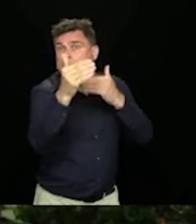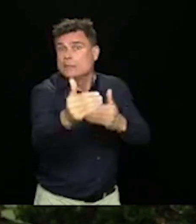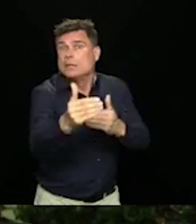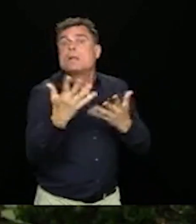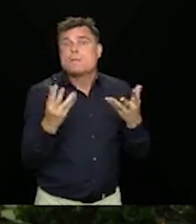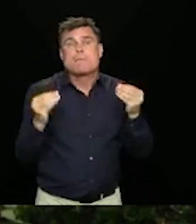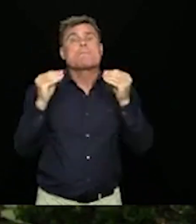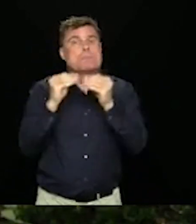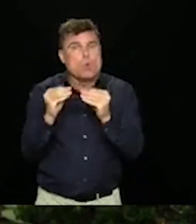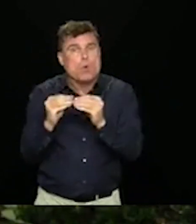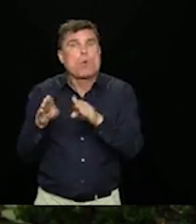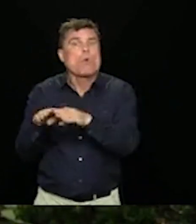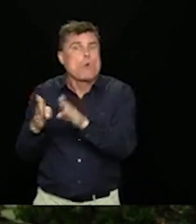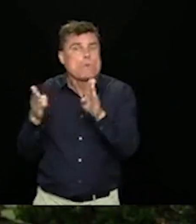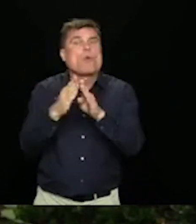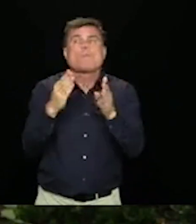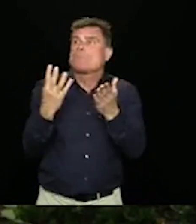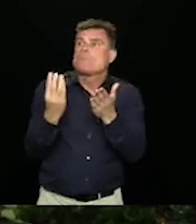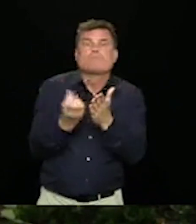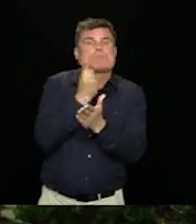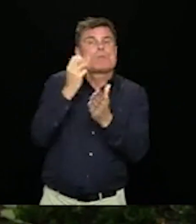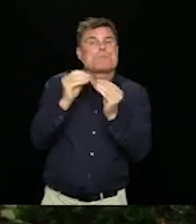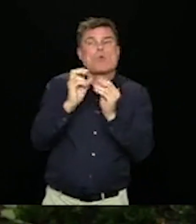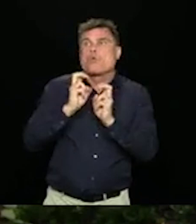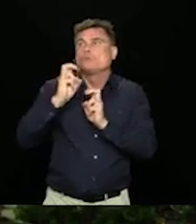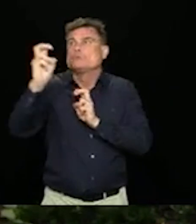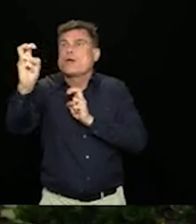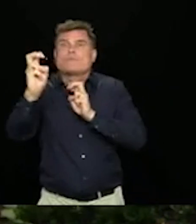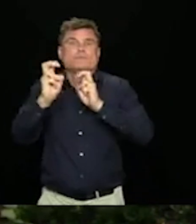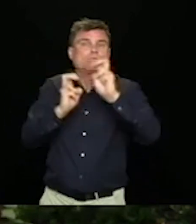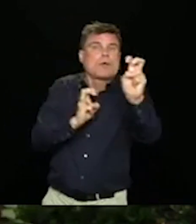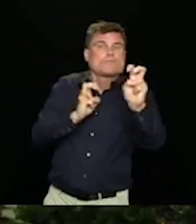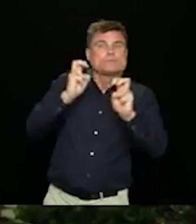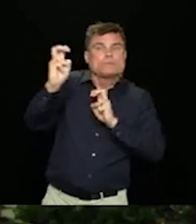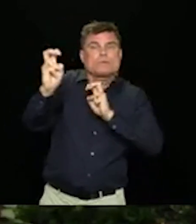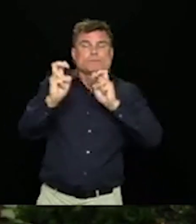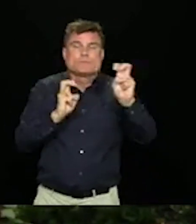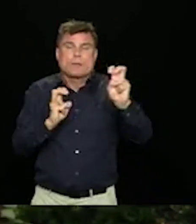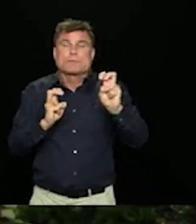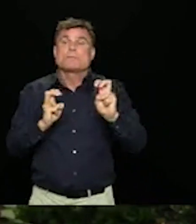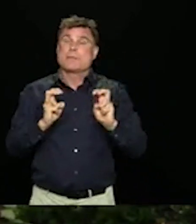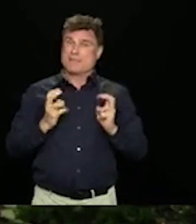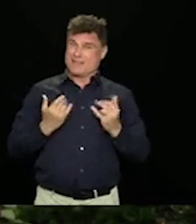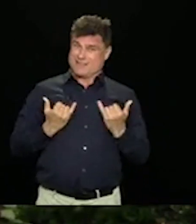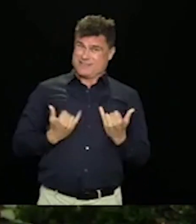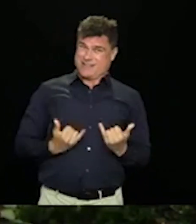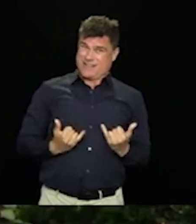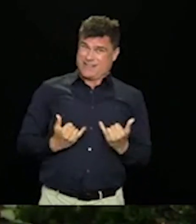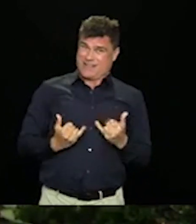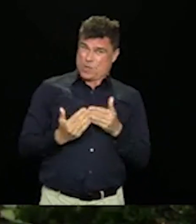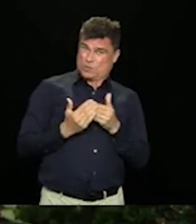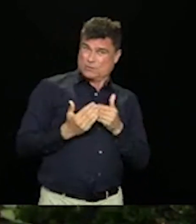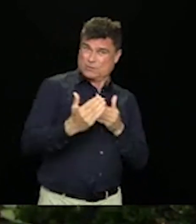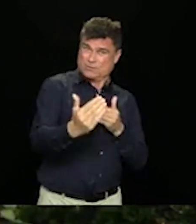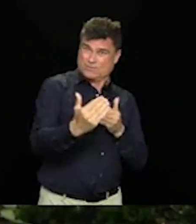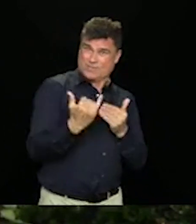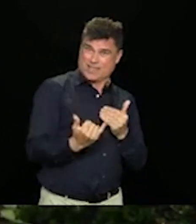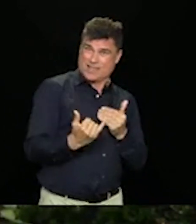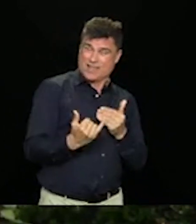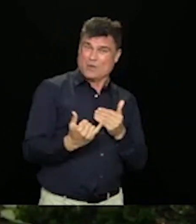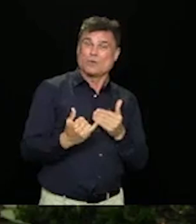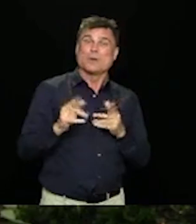tourism, I think, pick up and in fact break records as British Columbians stay home and enjoy the beauty and